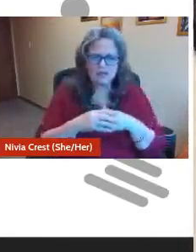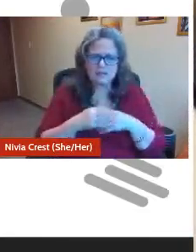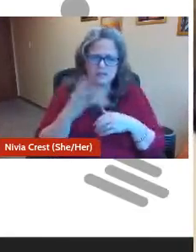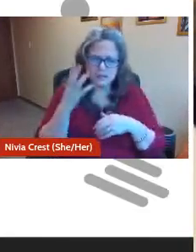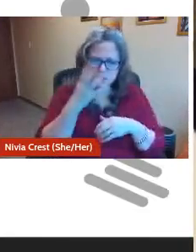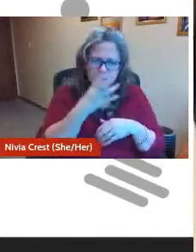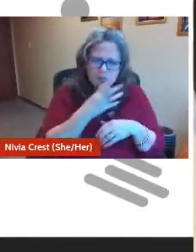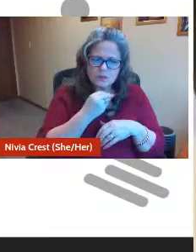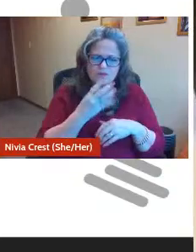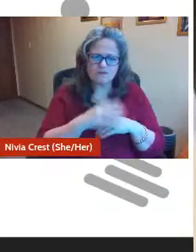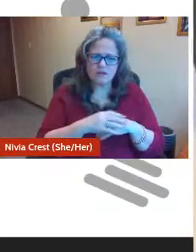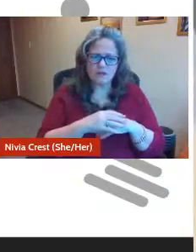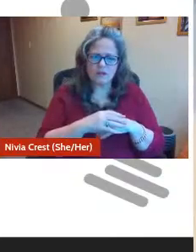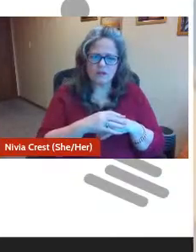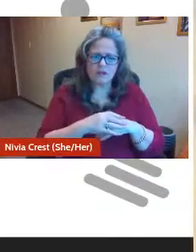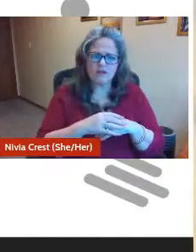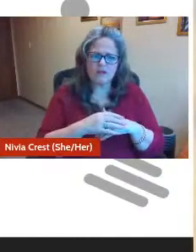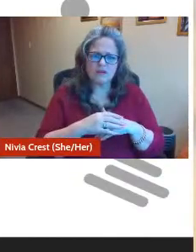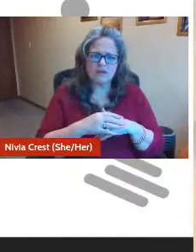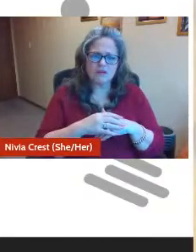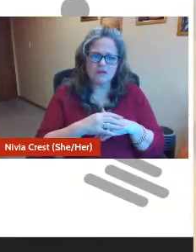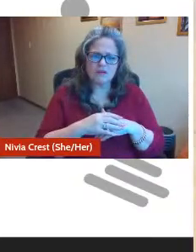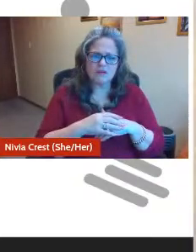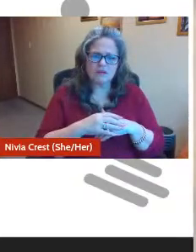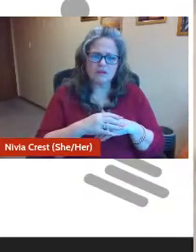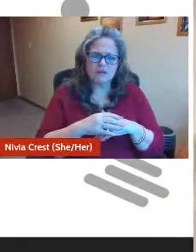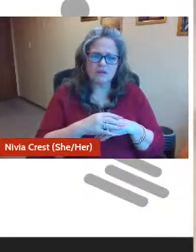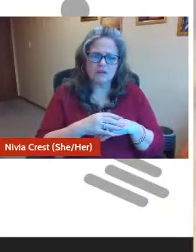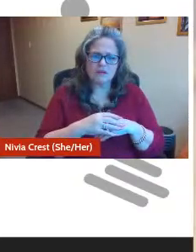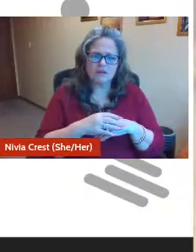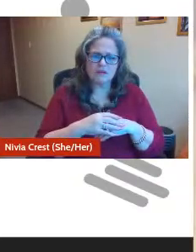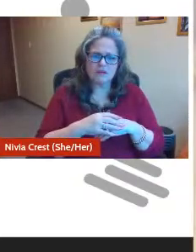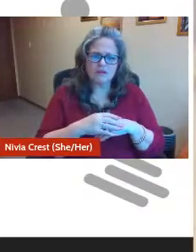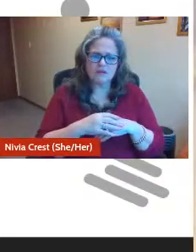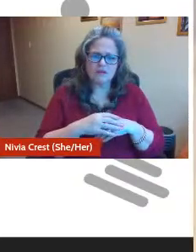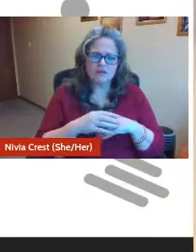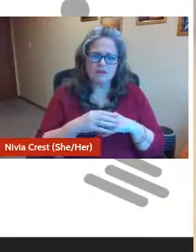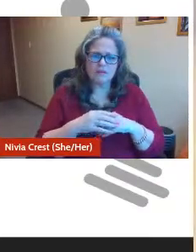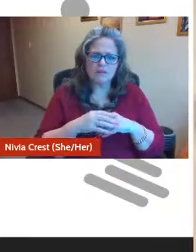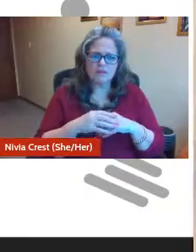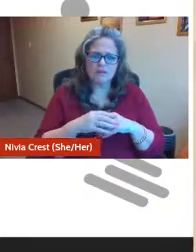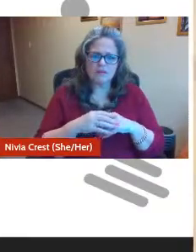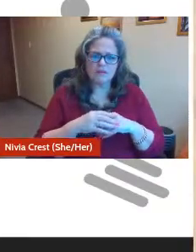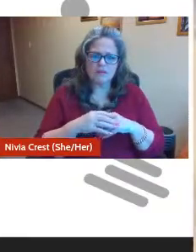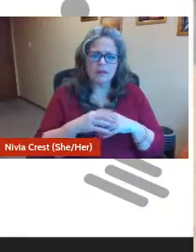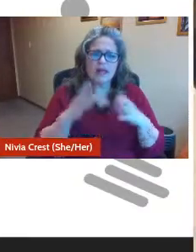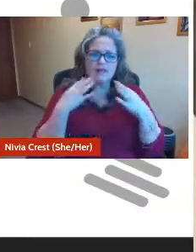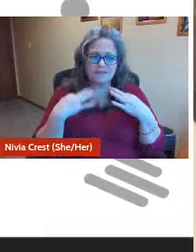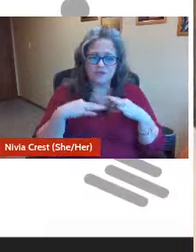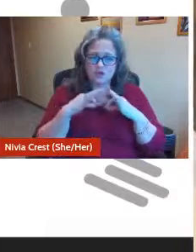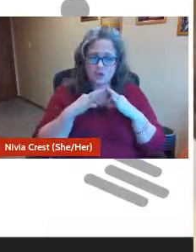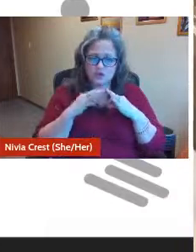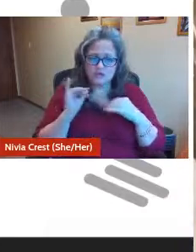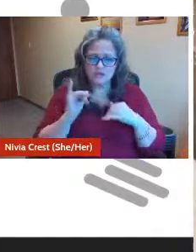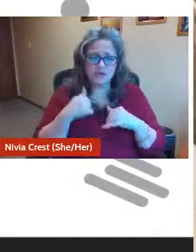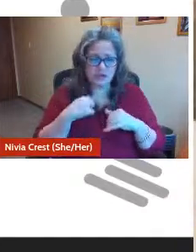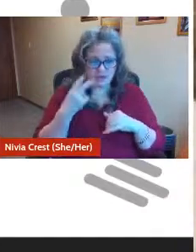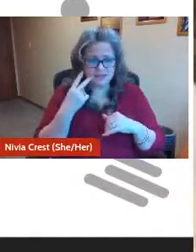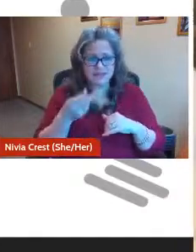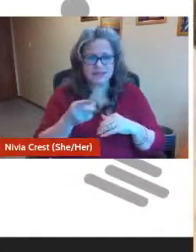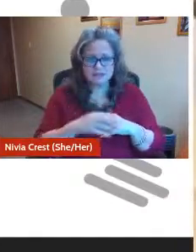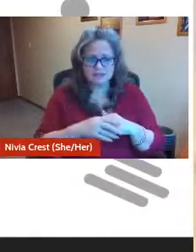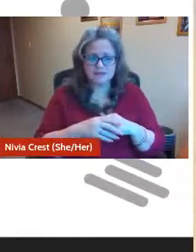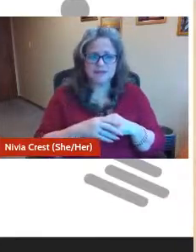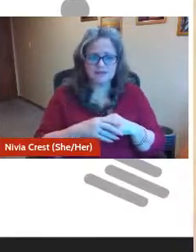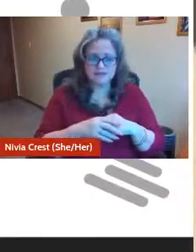so beautifully detailed. Mm-hmm. Thank you. And the jewelry piece on the top, I see.